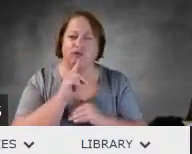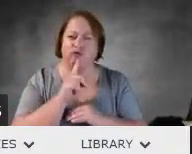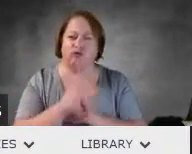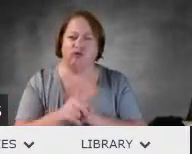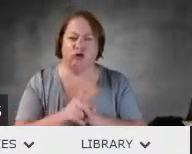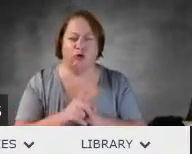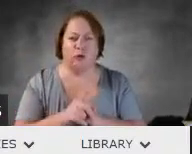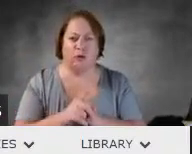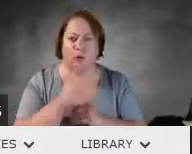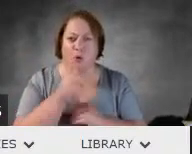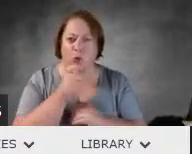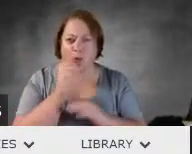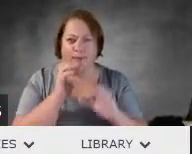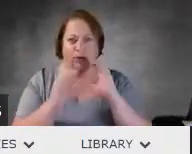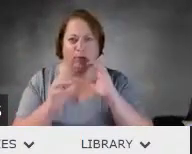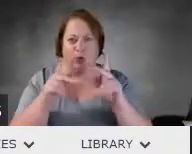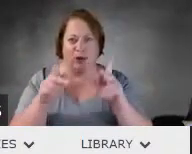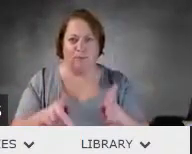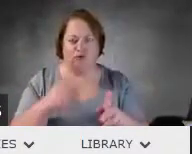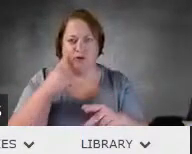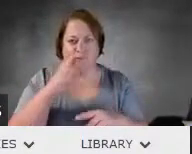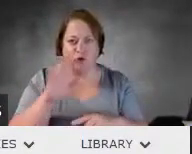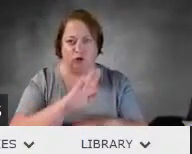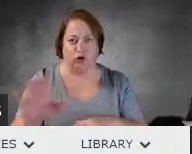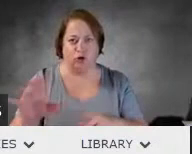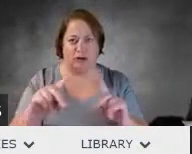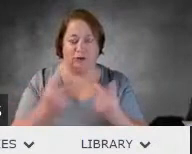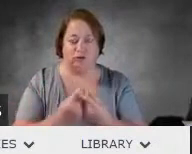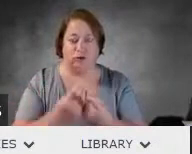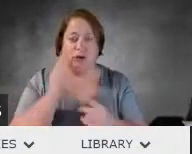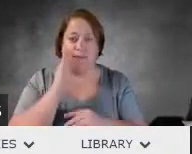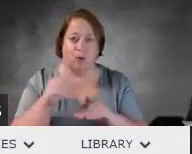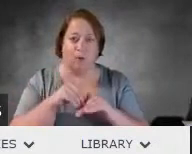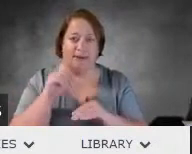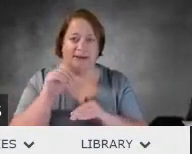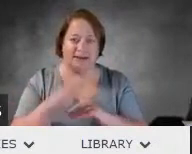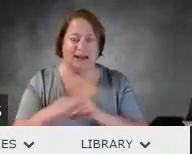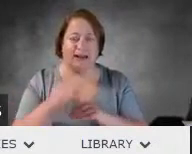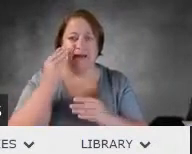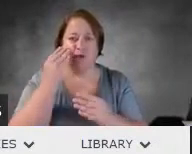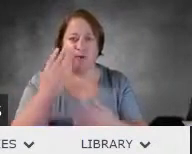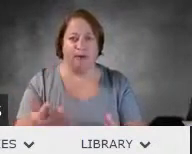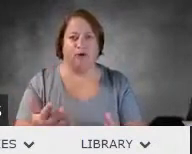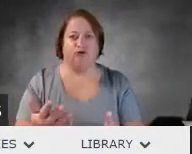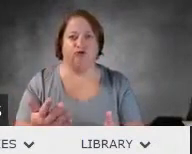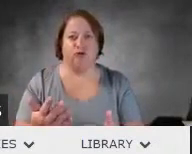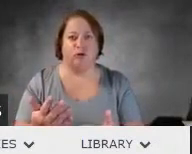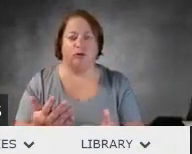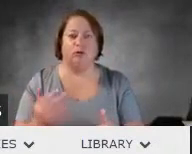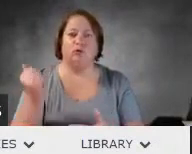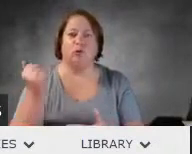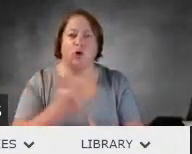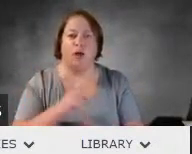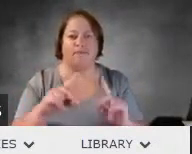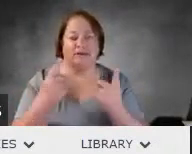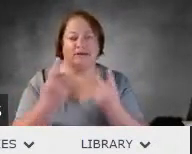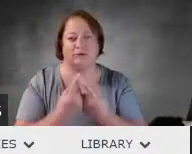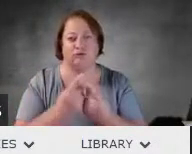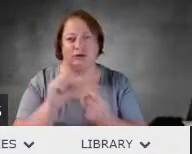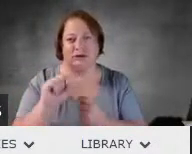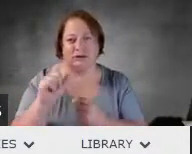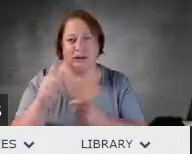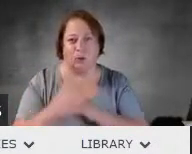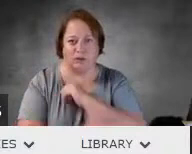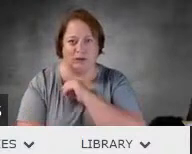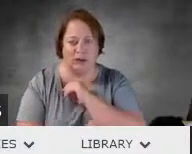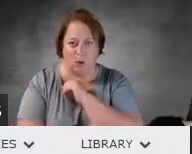the communications person is for your district, but I will be sending out information to all of the districts in St. Louis